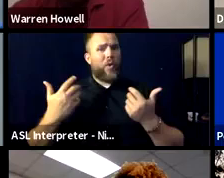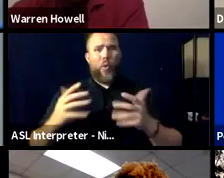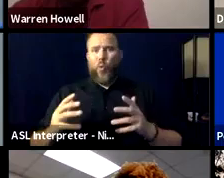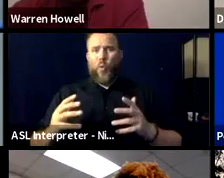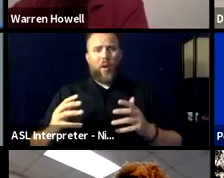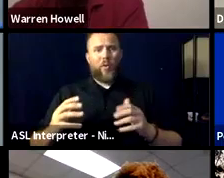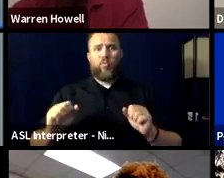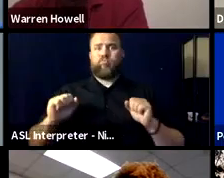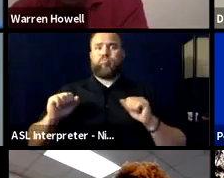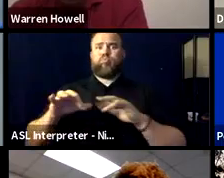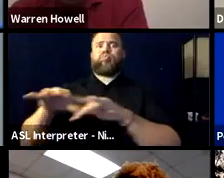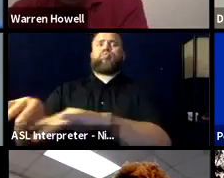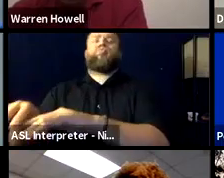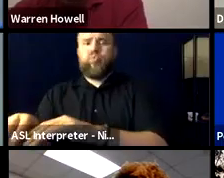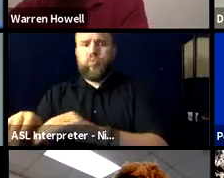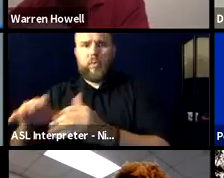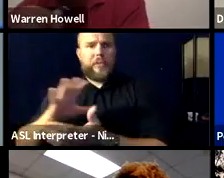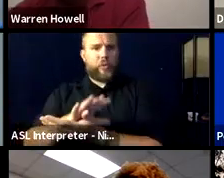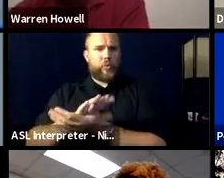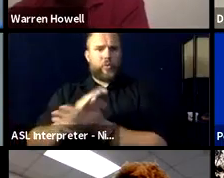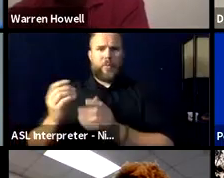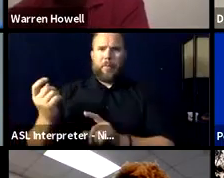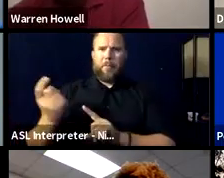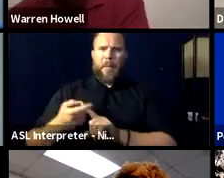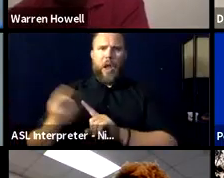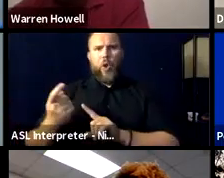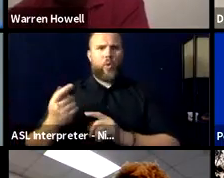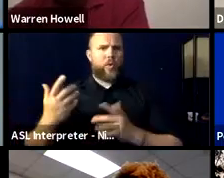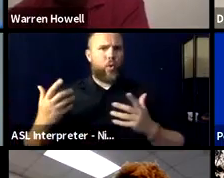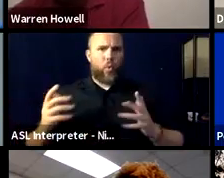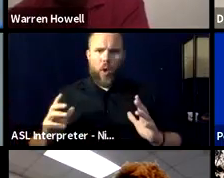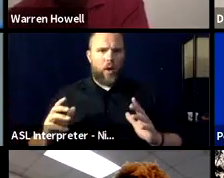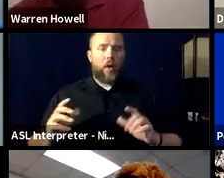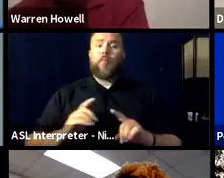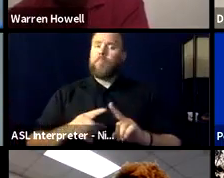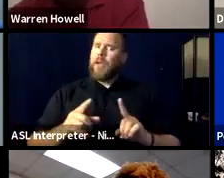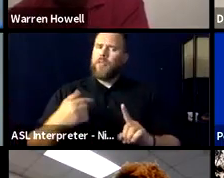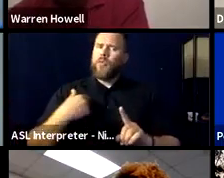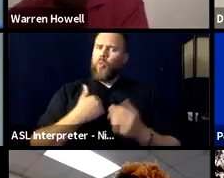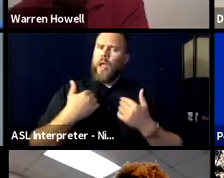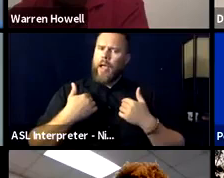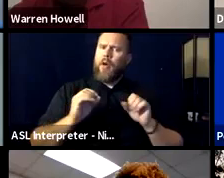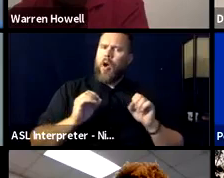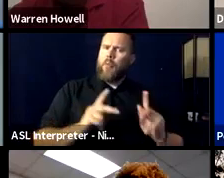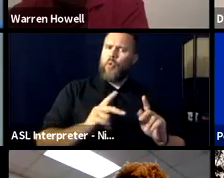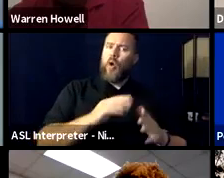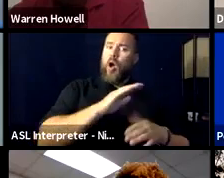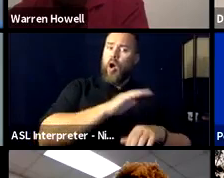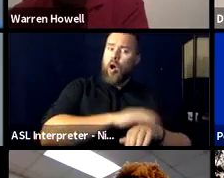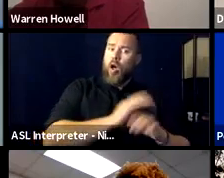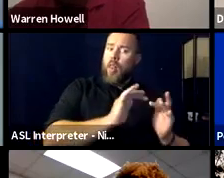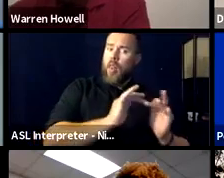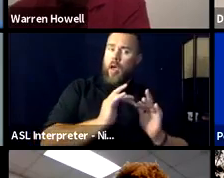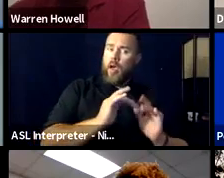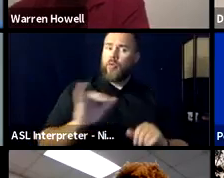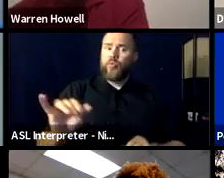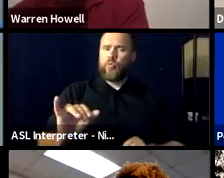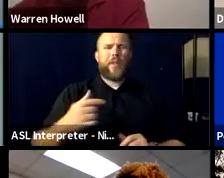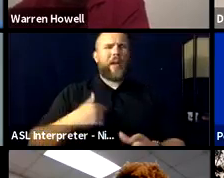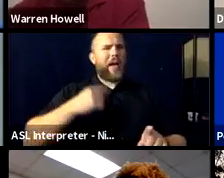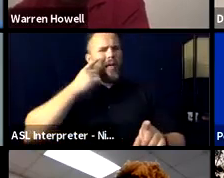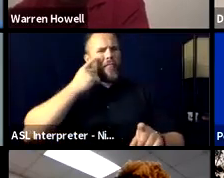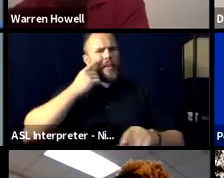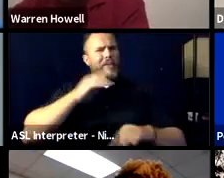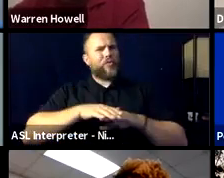once. And I don't think it's like a completely unfair idea to say that maybe we should be gradually reopening schools in a